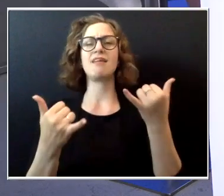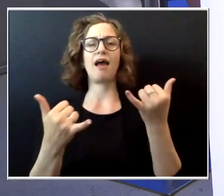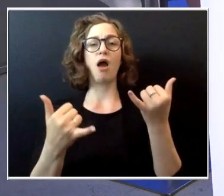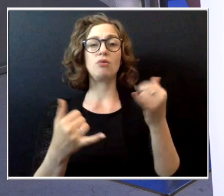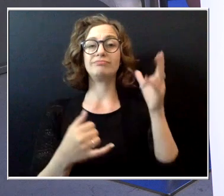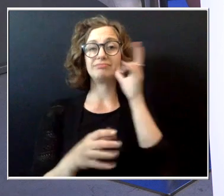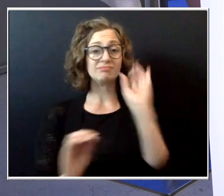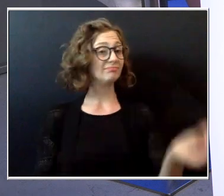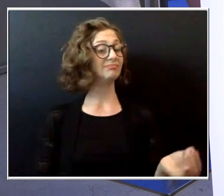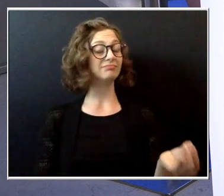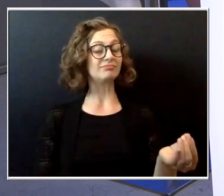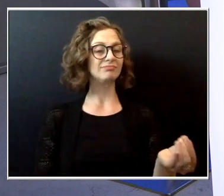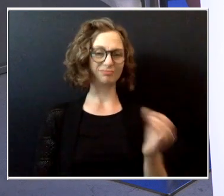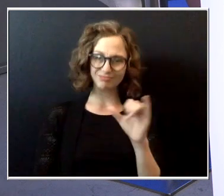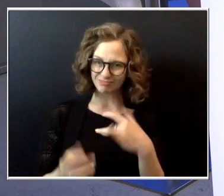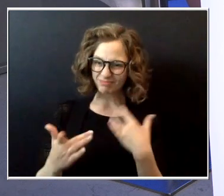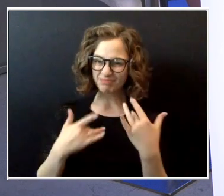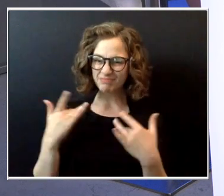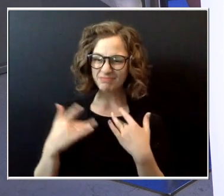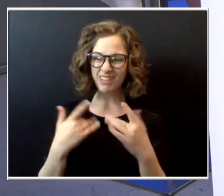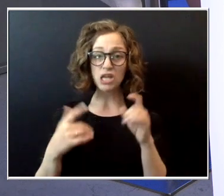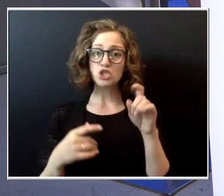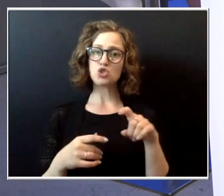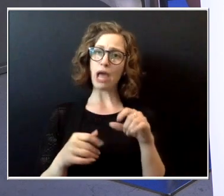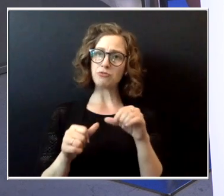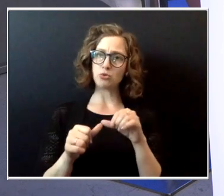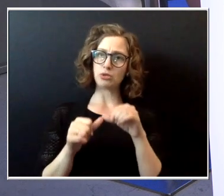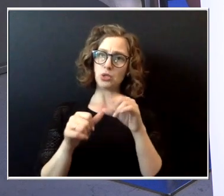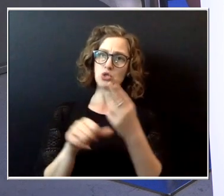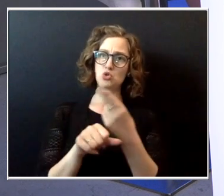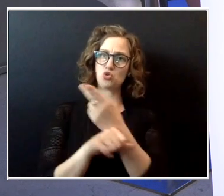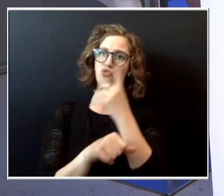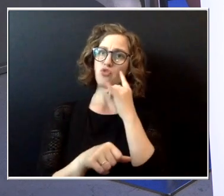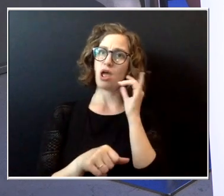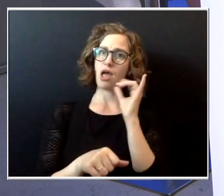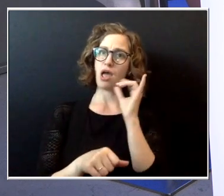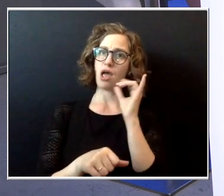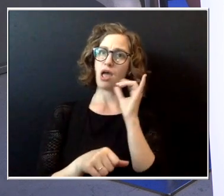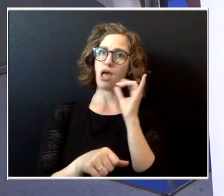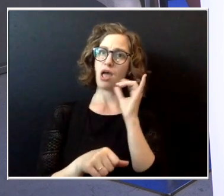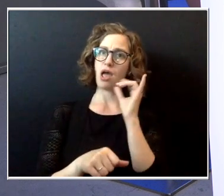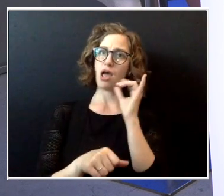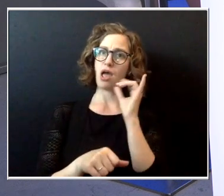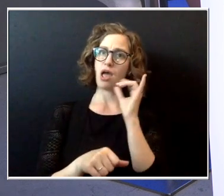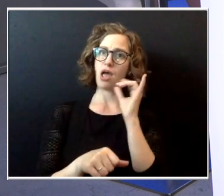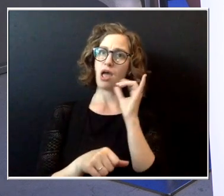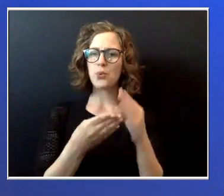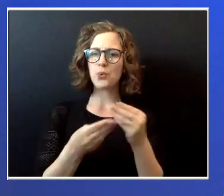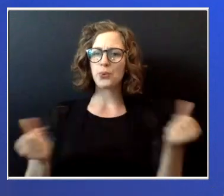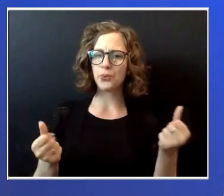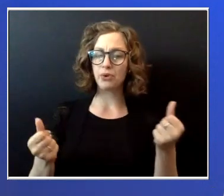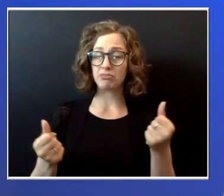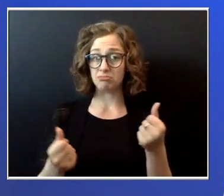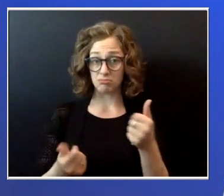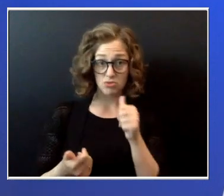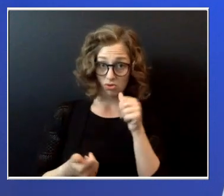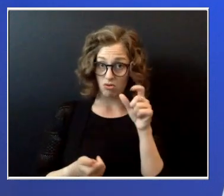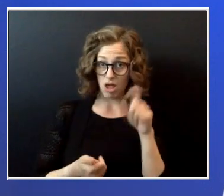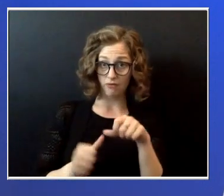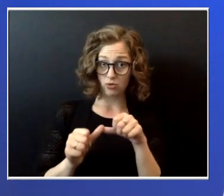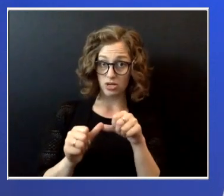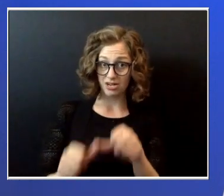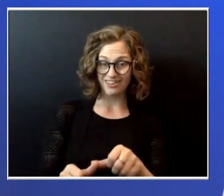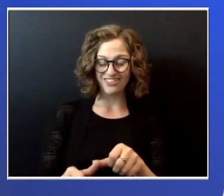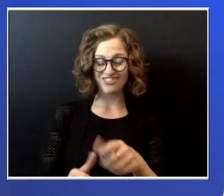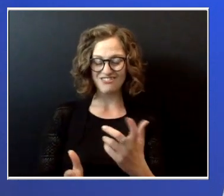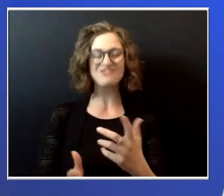it forever, or is it just for 12 months and once you get it suppressed, you don't have to keep doing it, or what's maintenance look like? Yeah, that's a great question. I've only been working with it